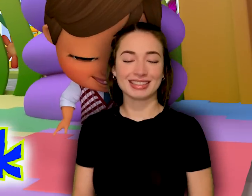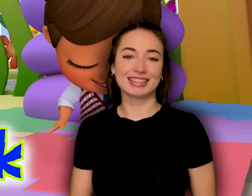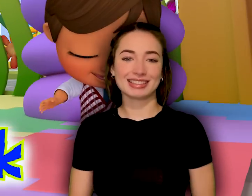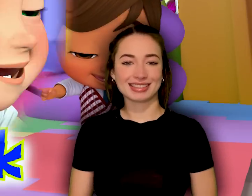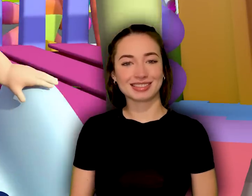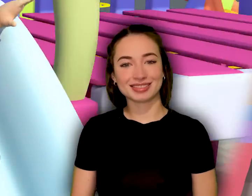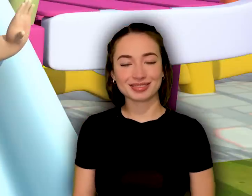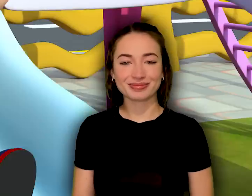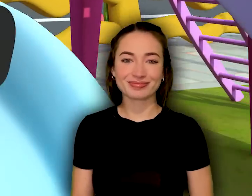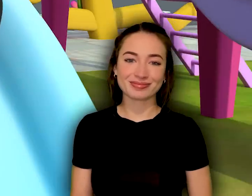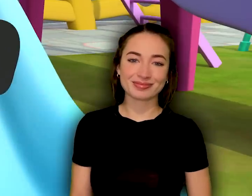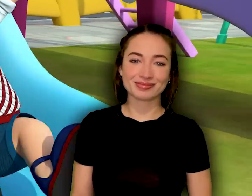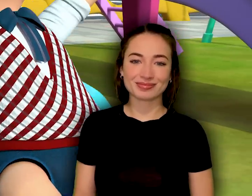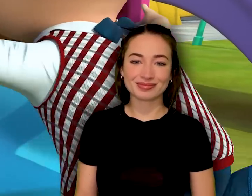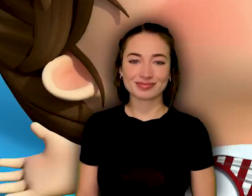hide and